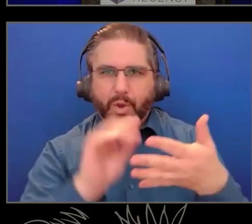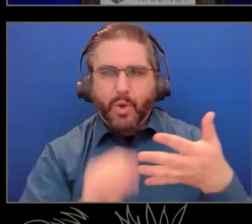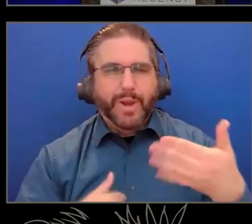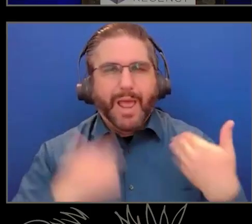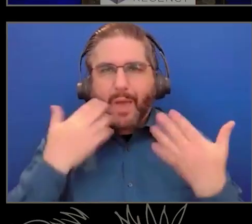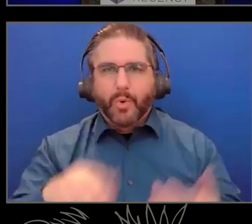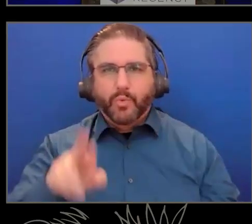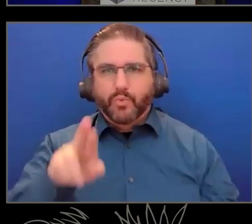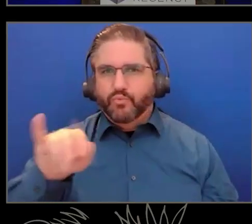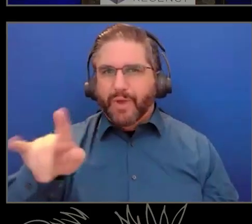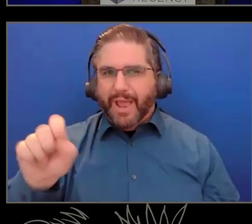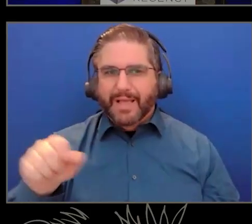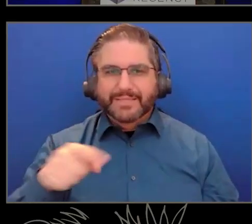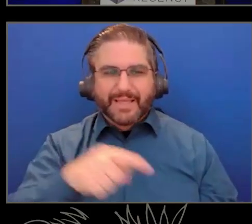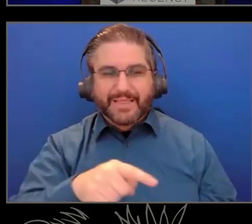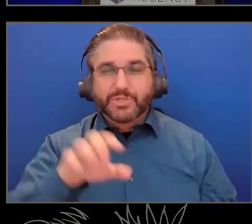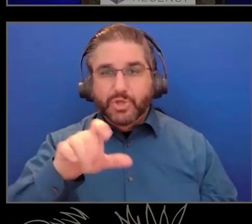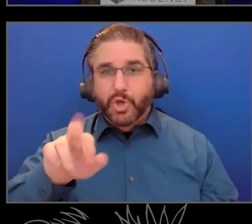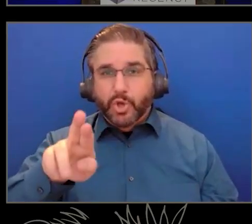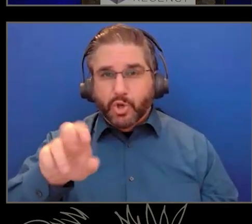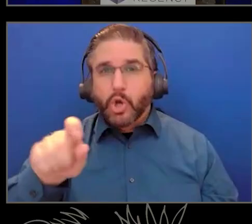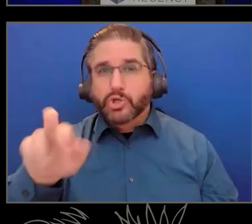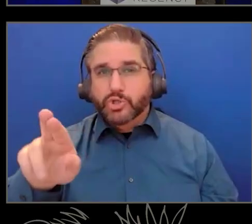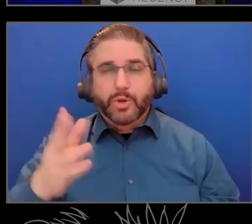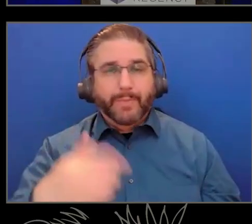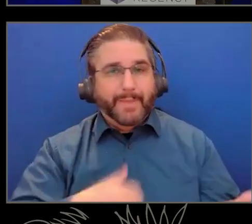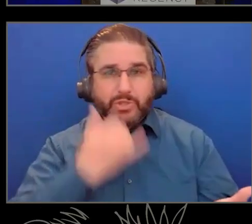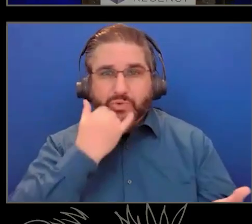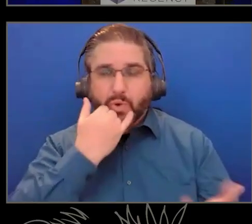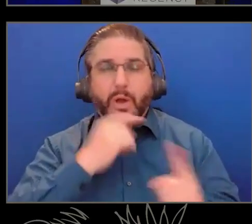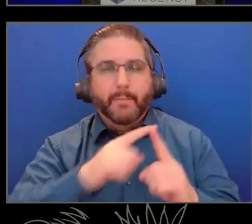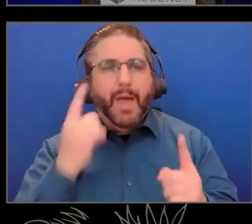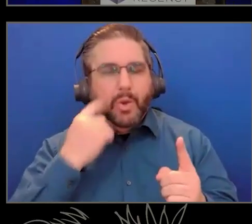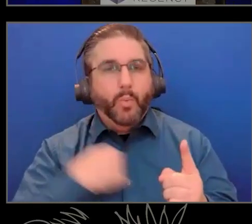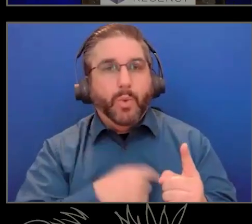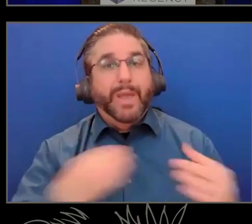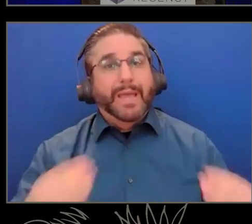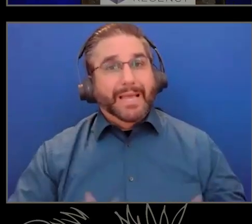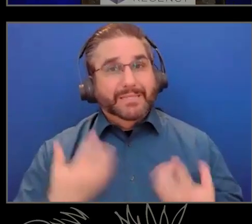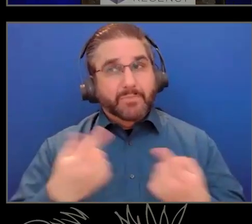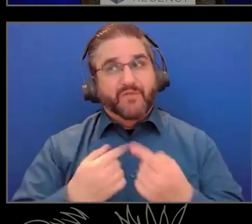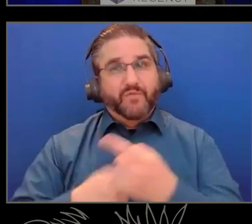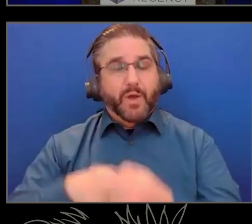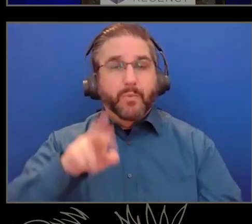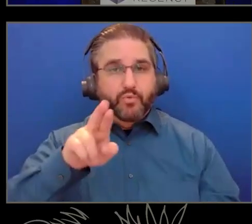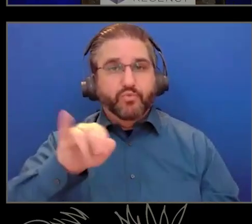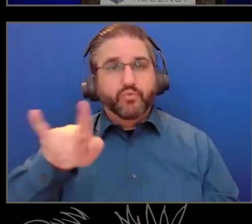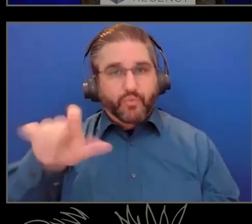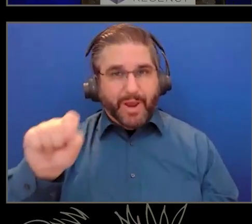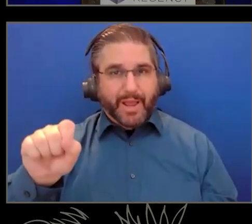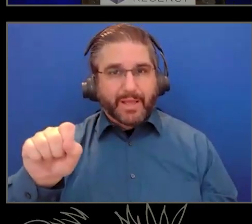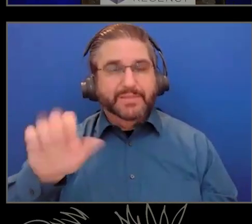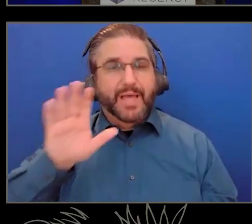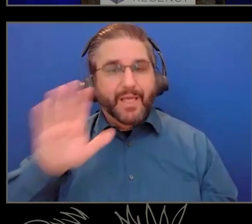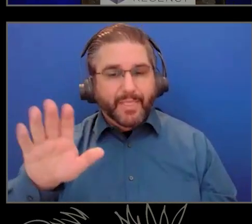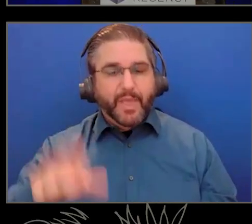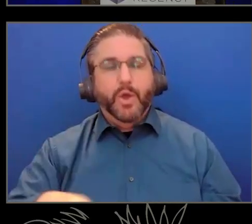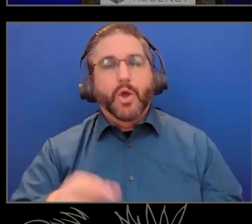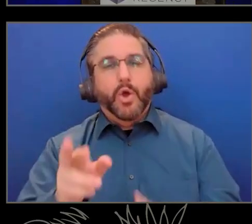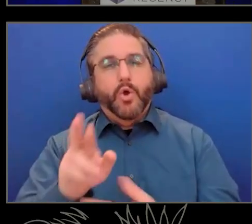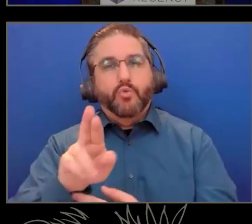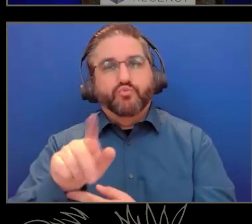is Cursor, so I'm sorry if this is wrong. But I know that we did take a lot of inspiration from Rails and how they have their